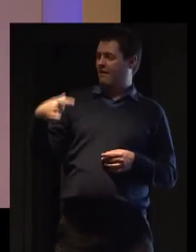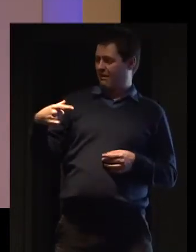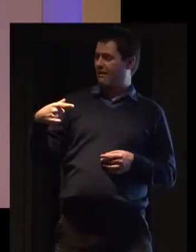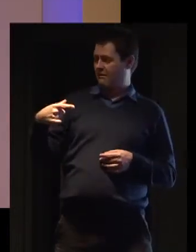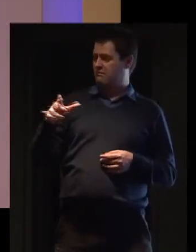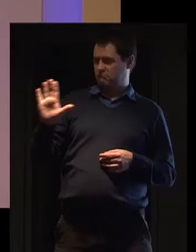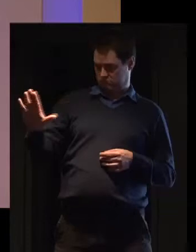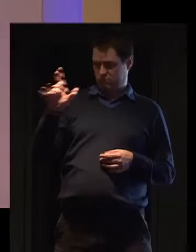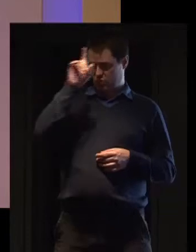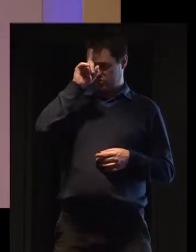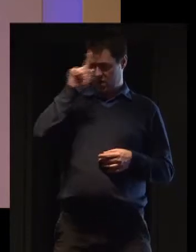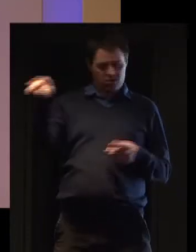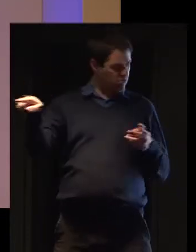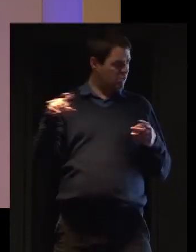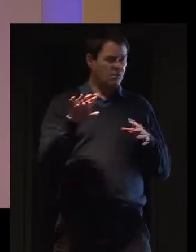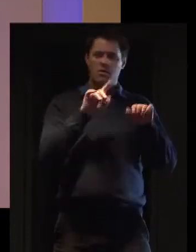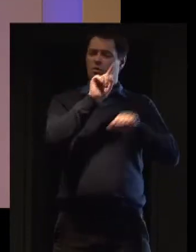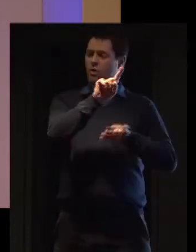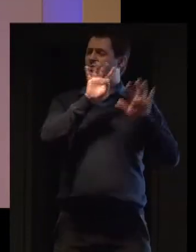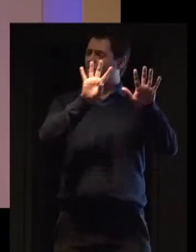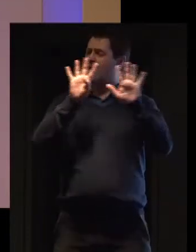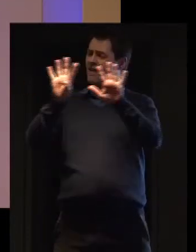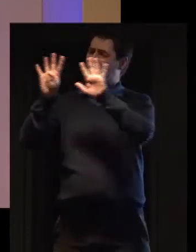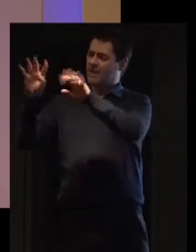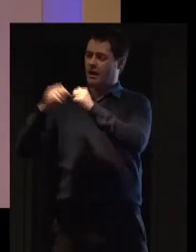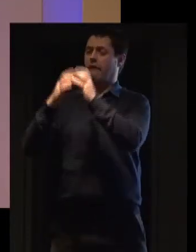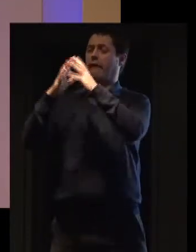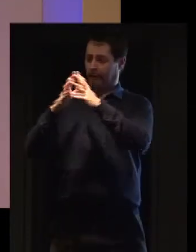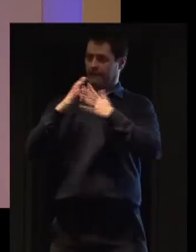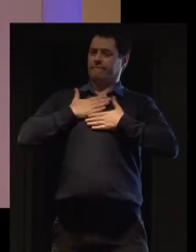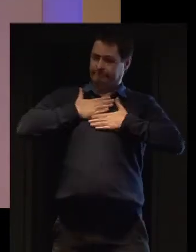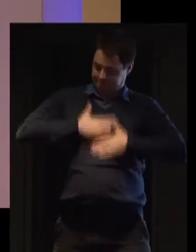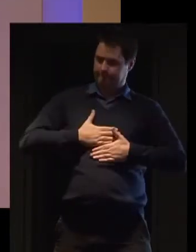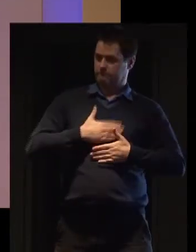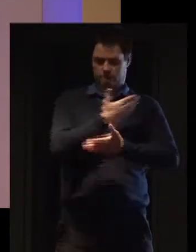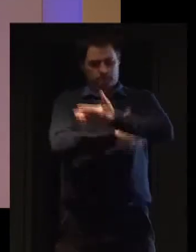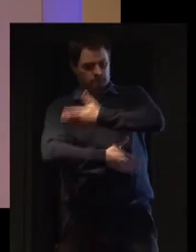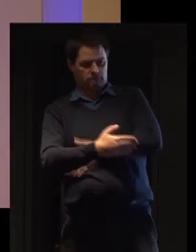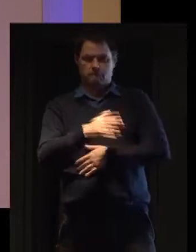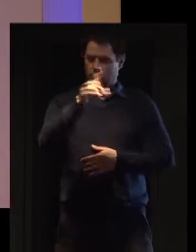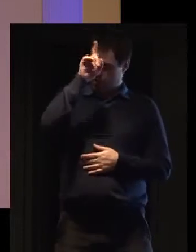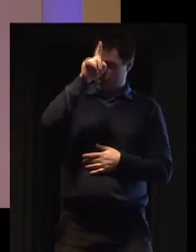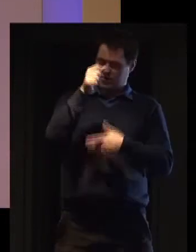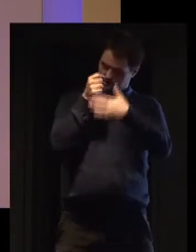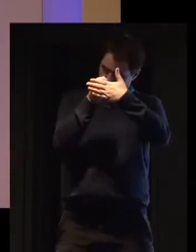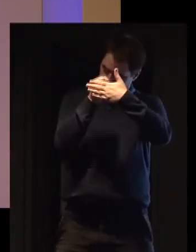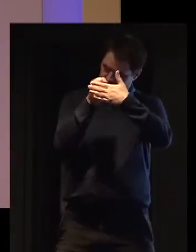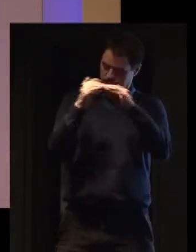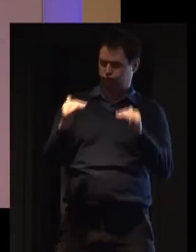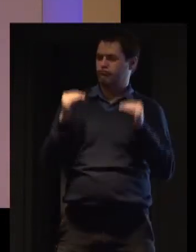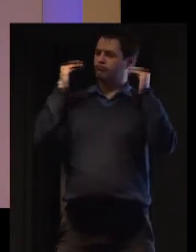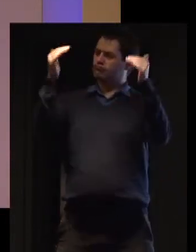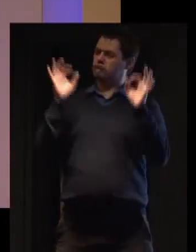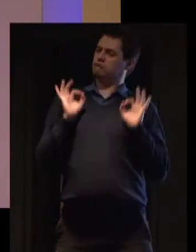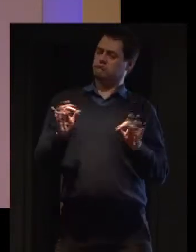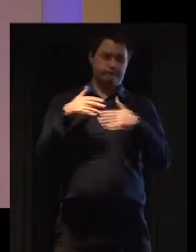which I believe was formed in 1999 to improve accessible facilities for German disabled fans. And then one of our more